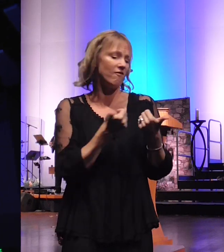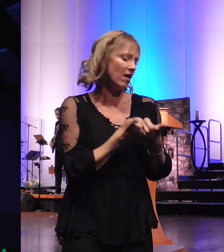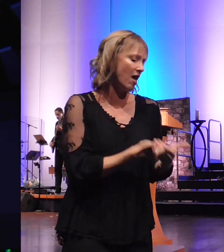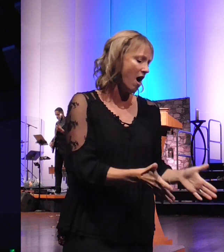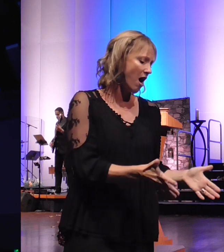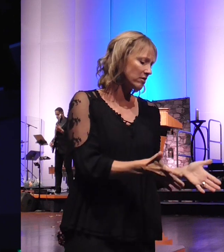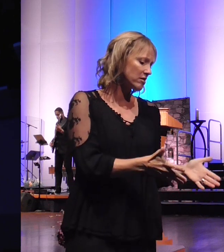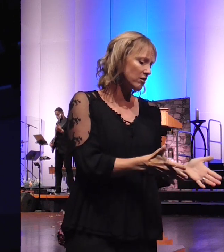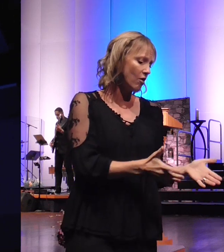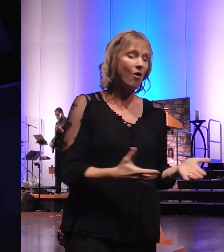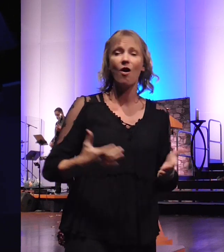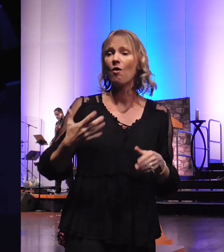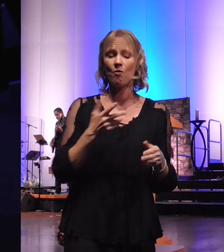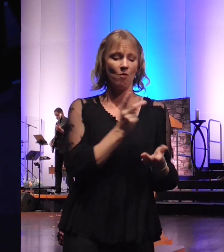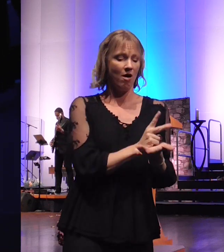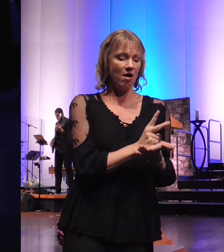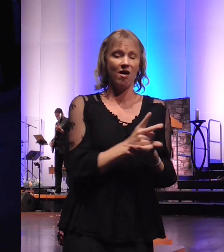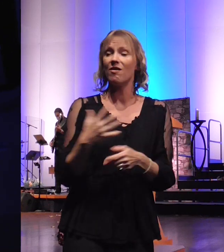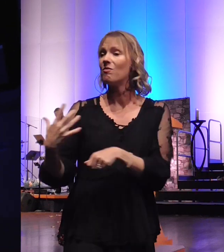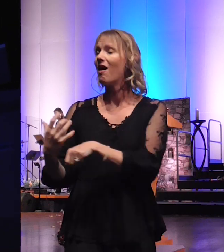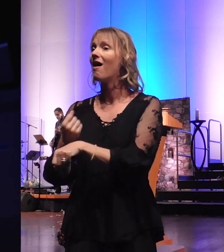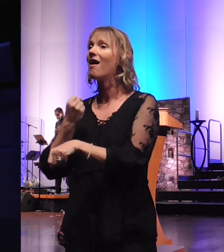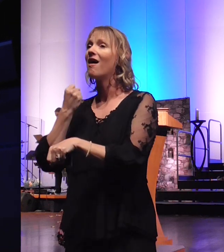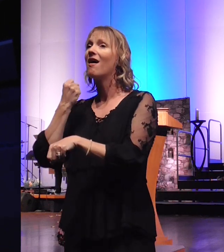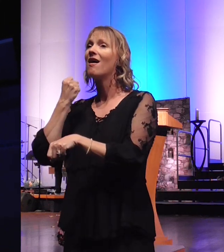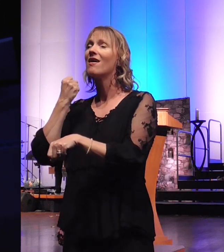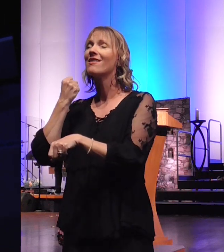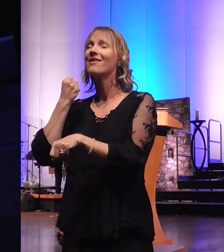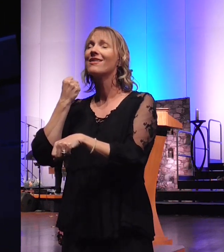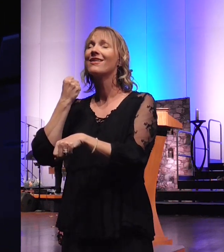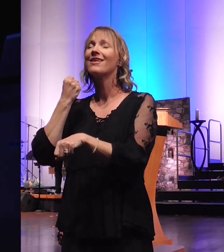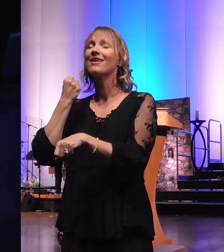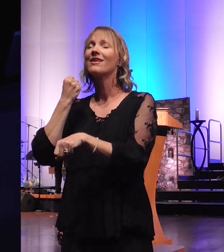everything I've lost or won,